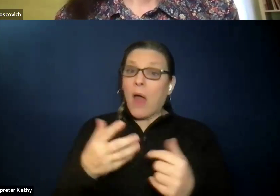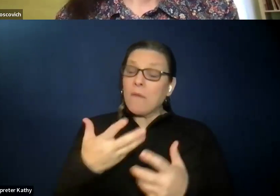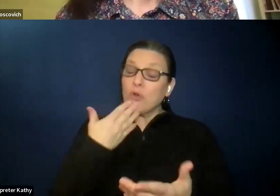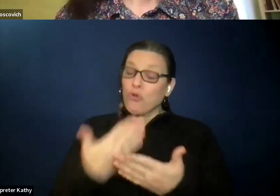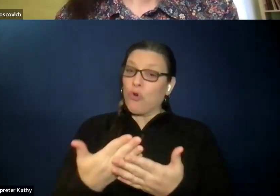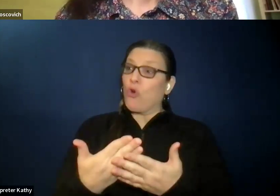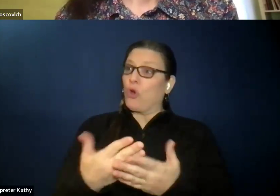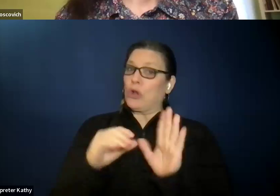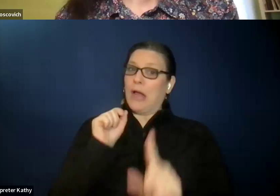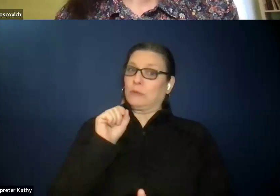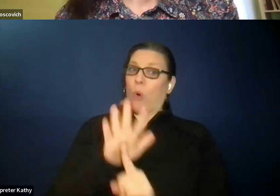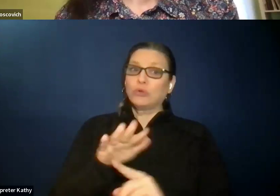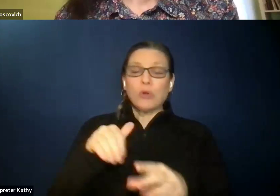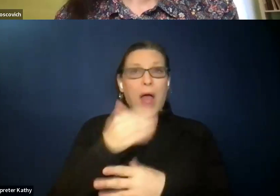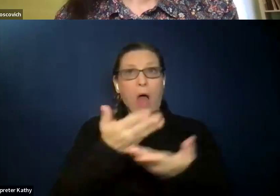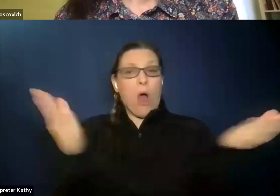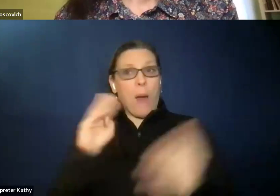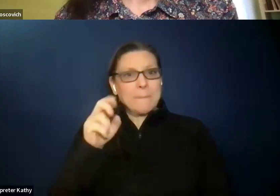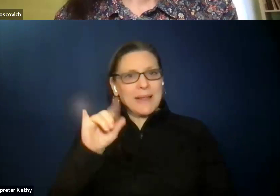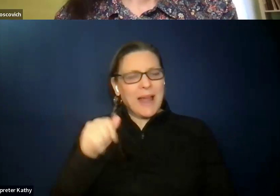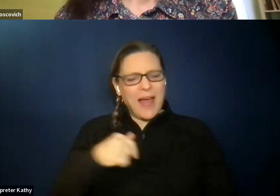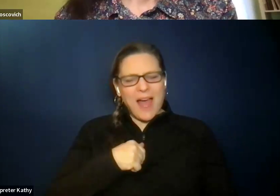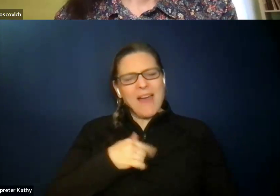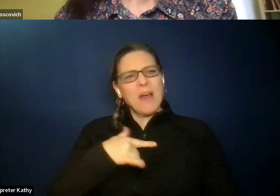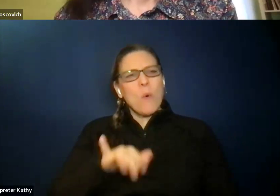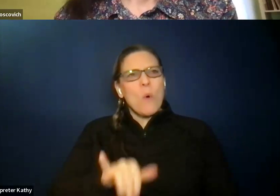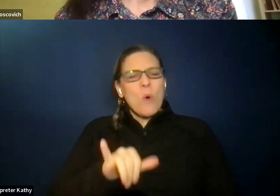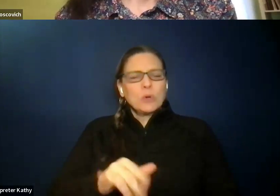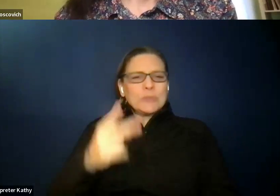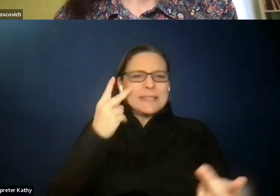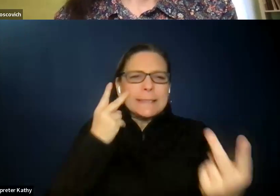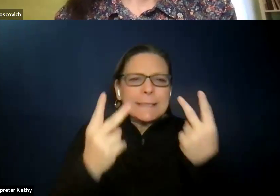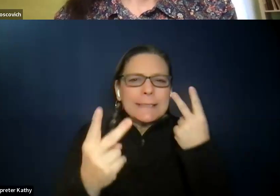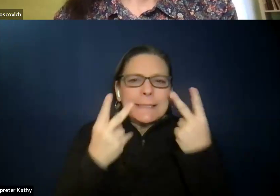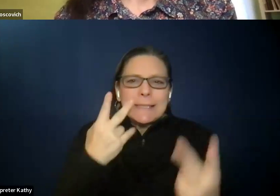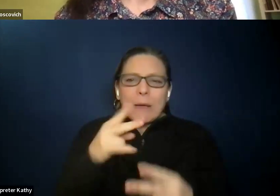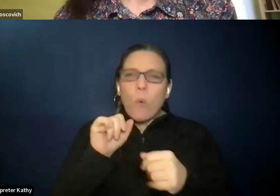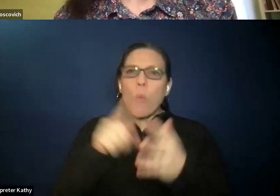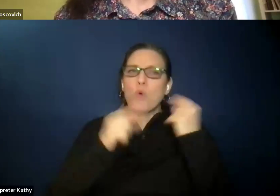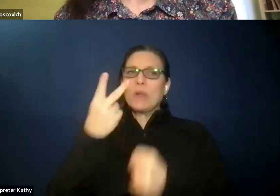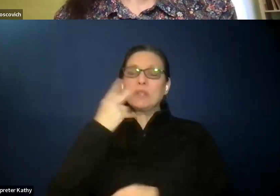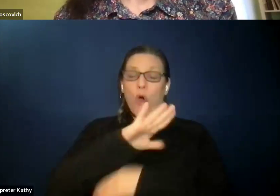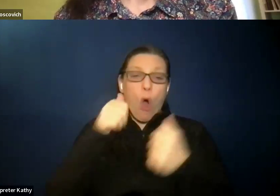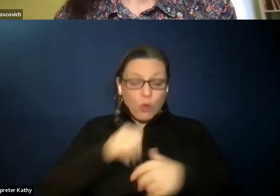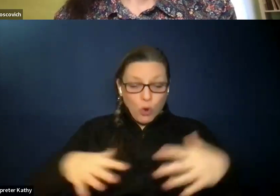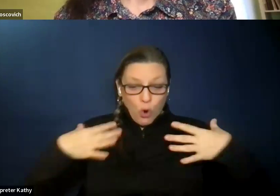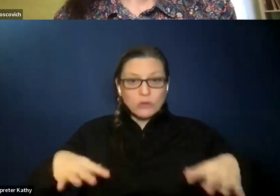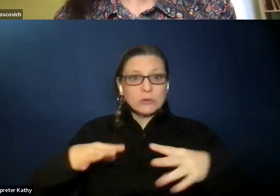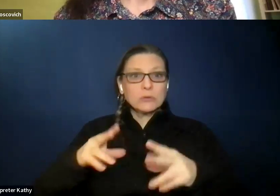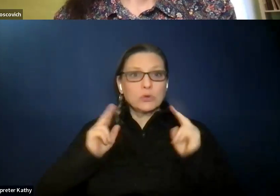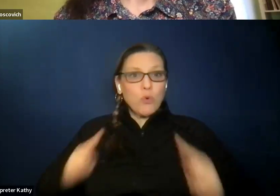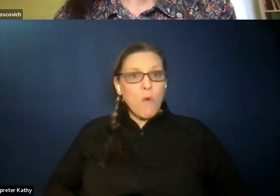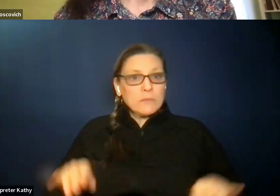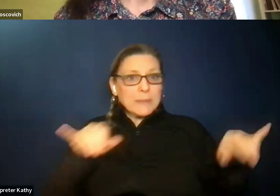coverage. And I just found that there was something so visually arresting about all the girls together in their matching uniforms, but also